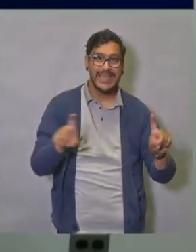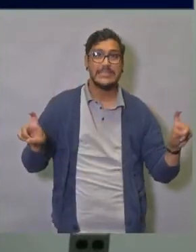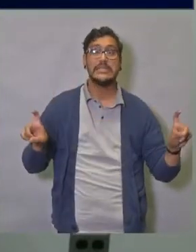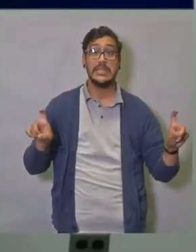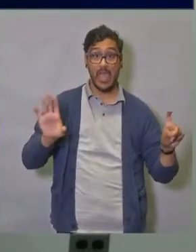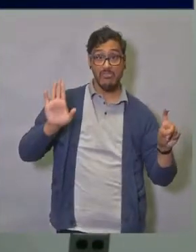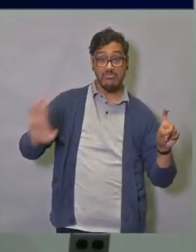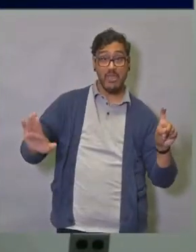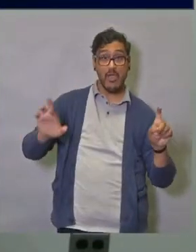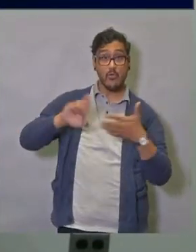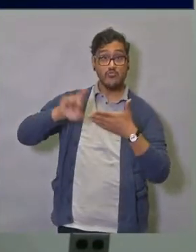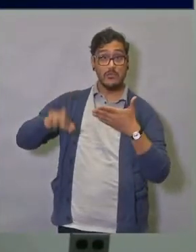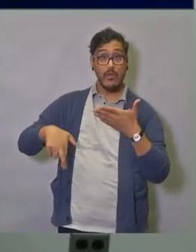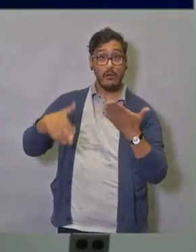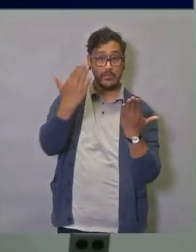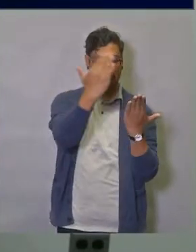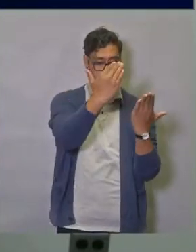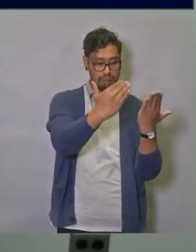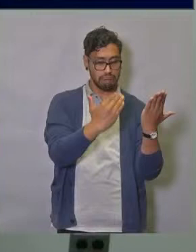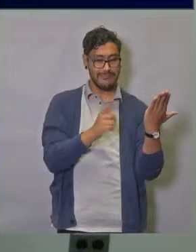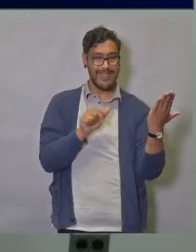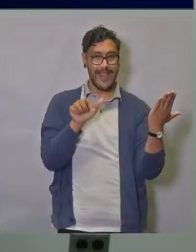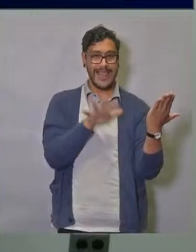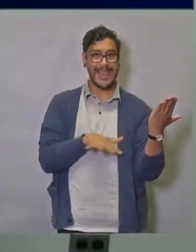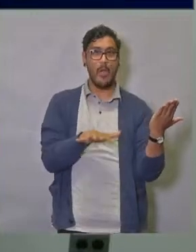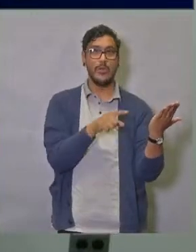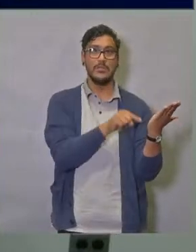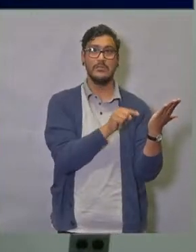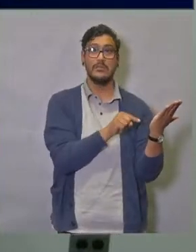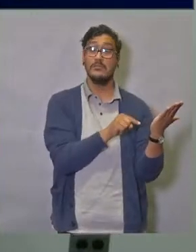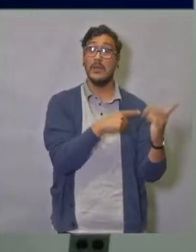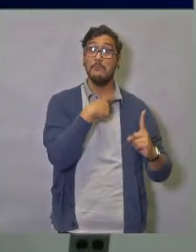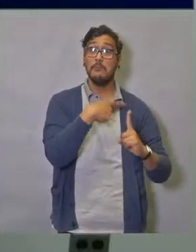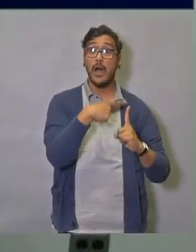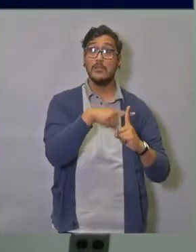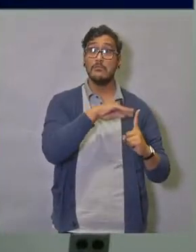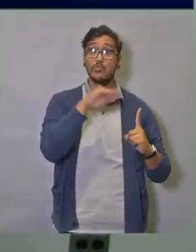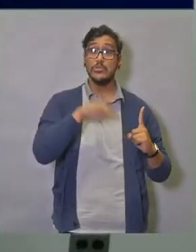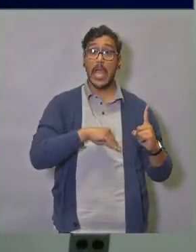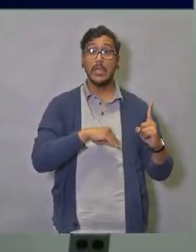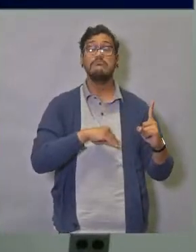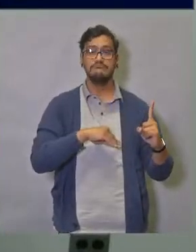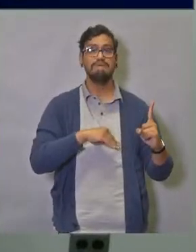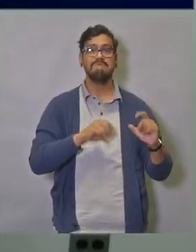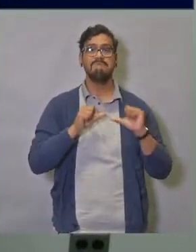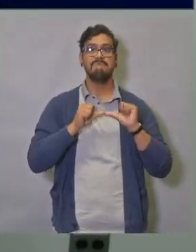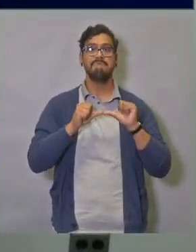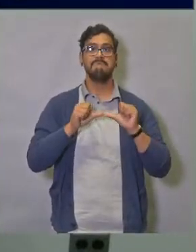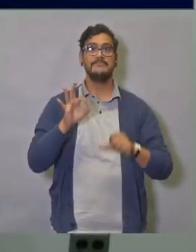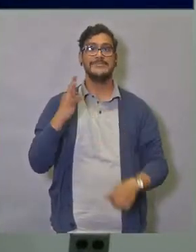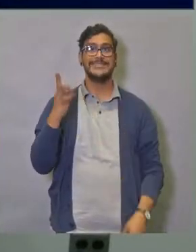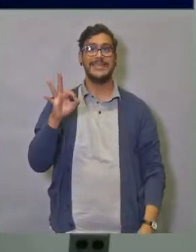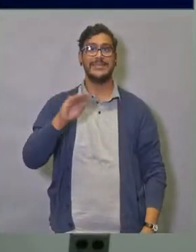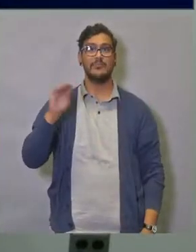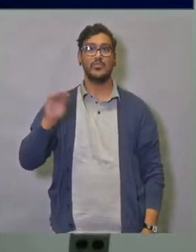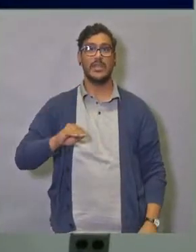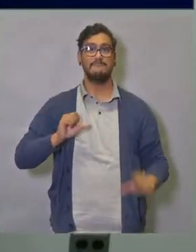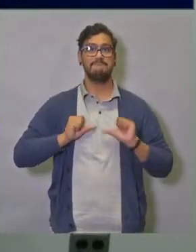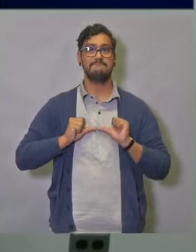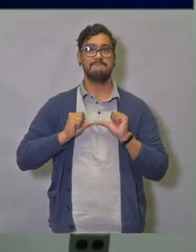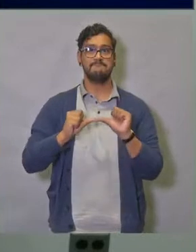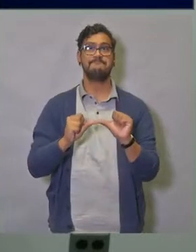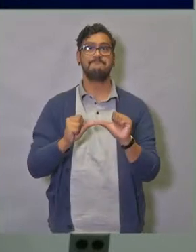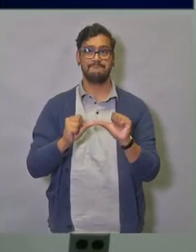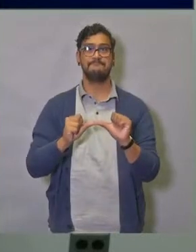results reported in LA County, and our cumulative positivity rate remains at 19%. Next